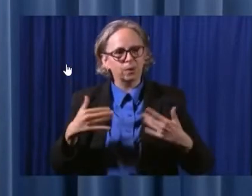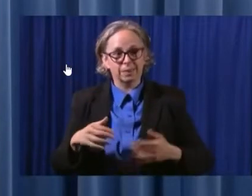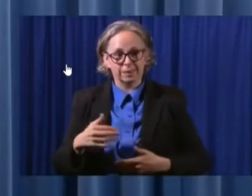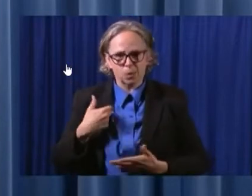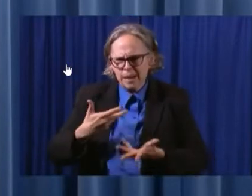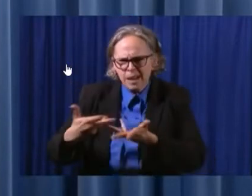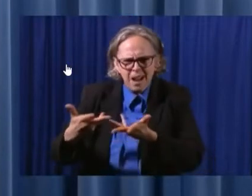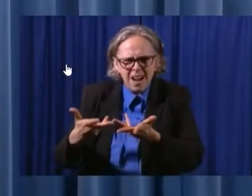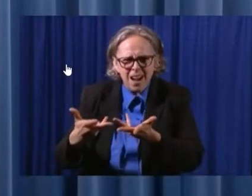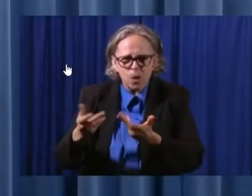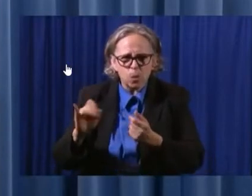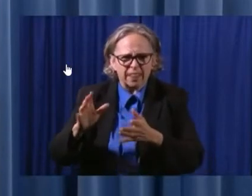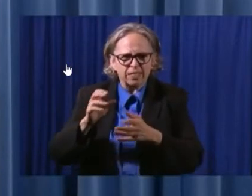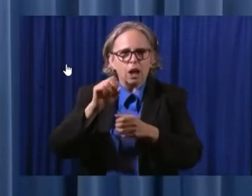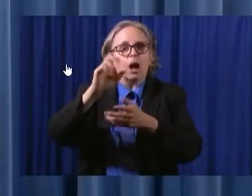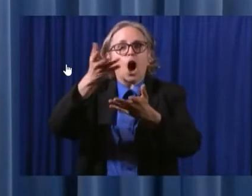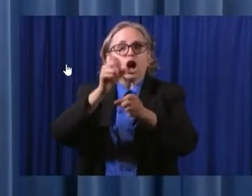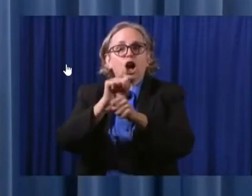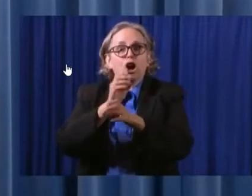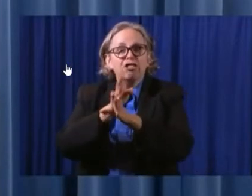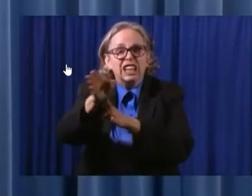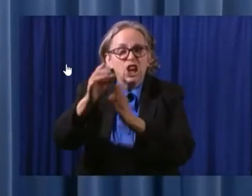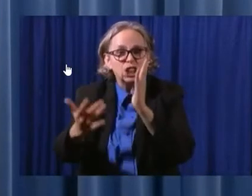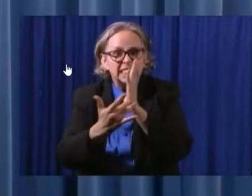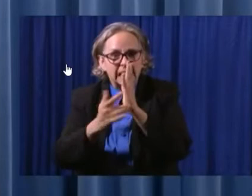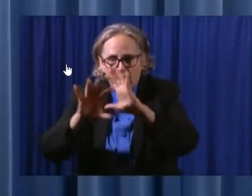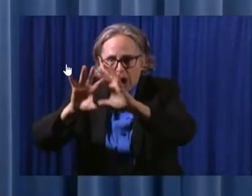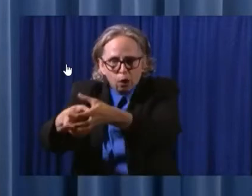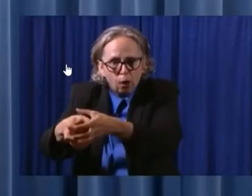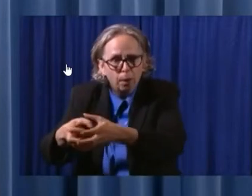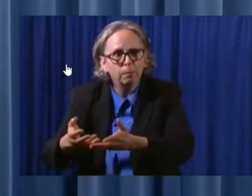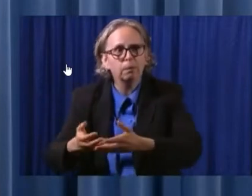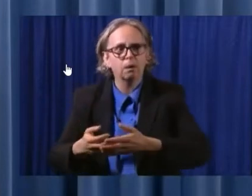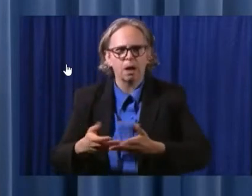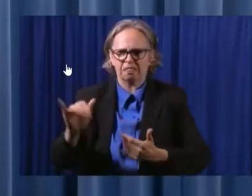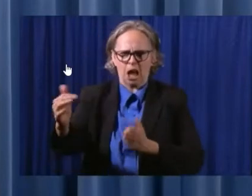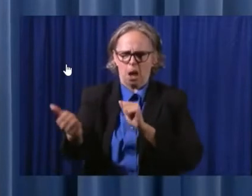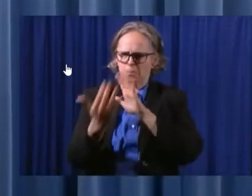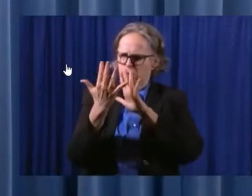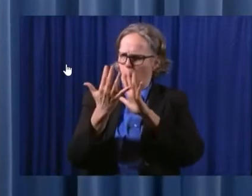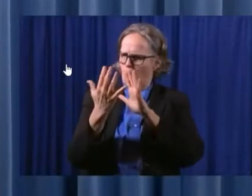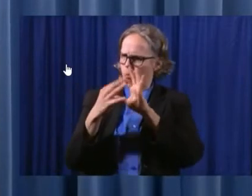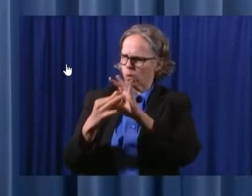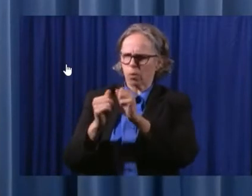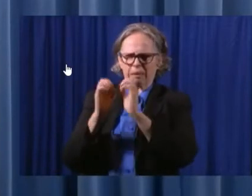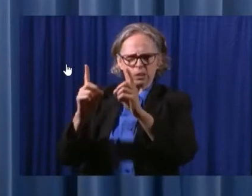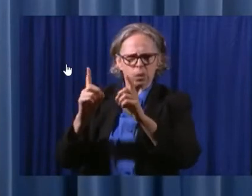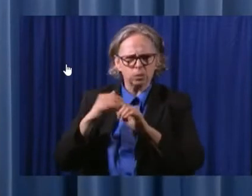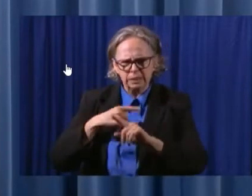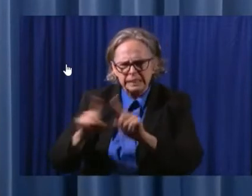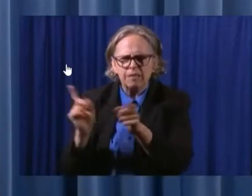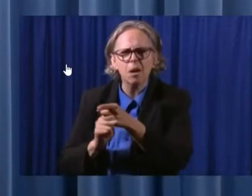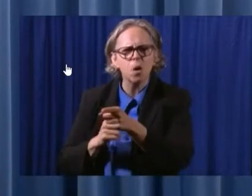because they're doing things that are different, and they face particular